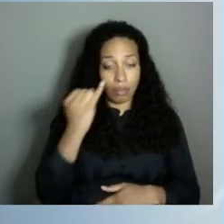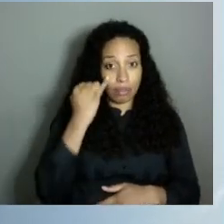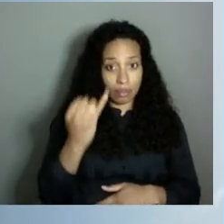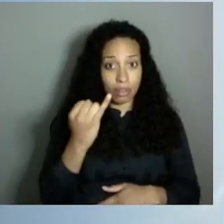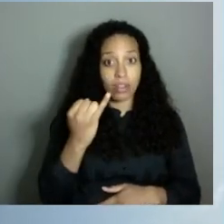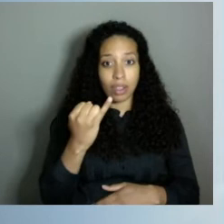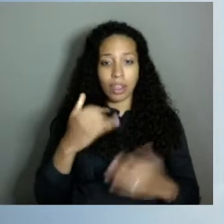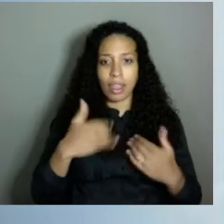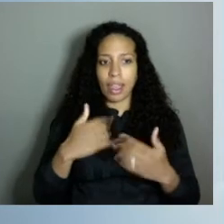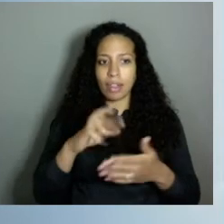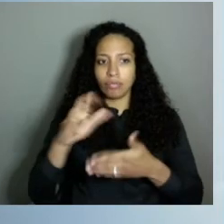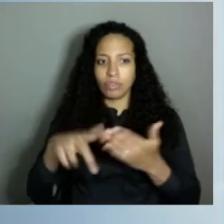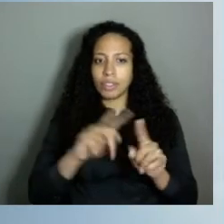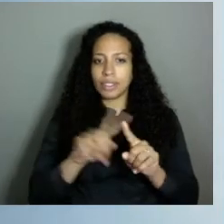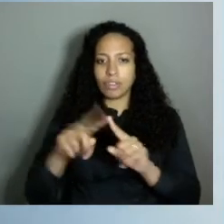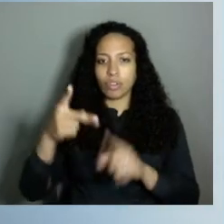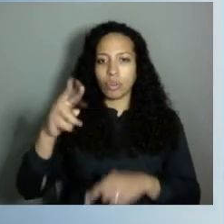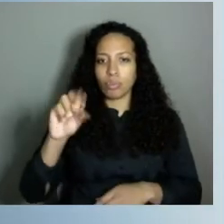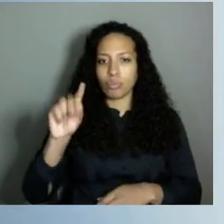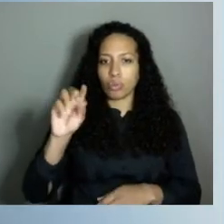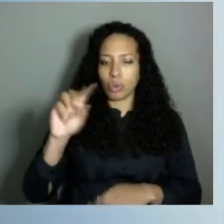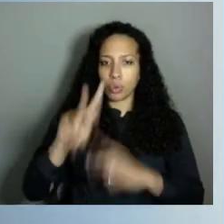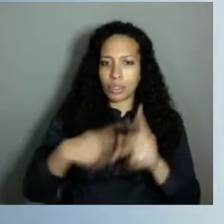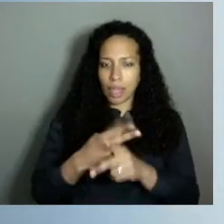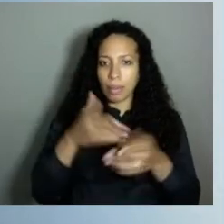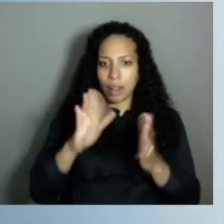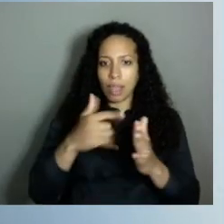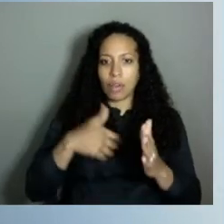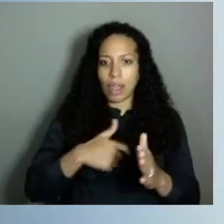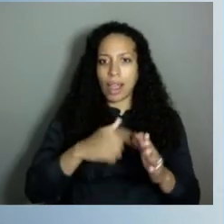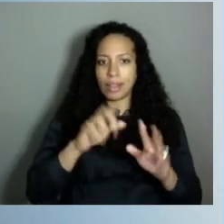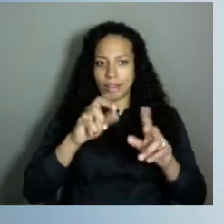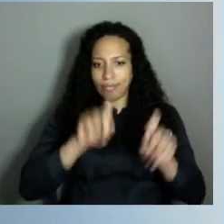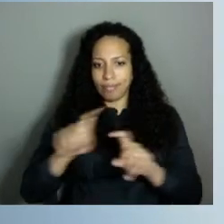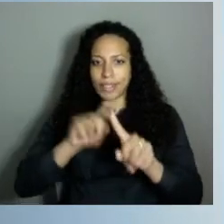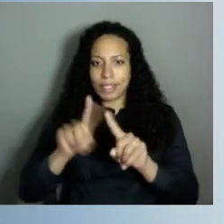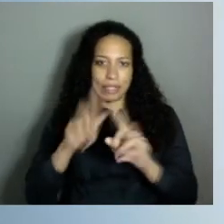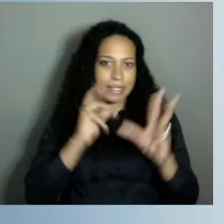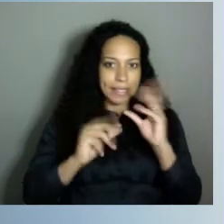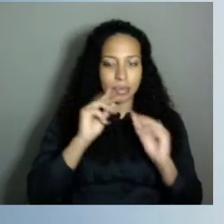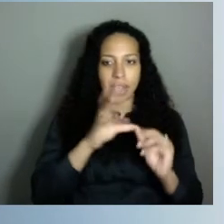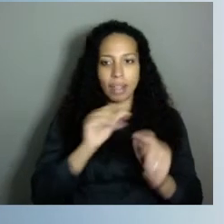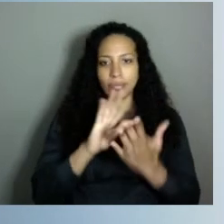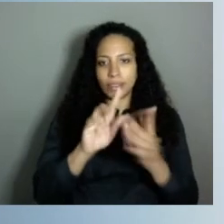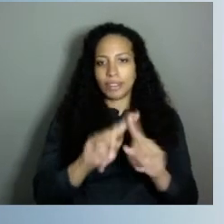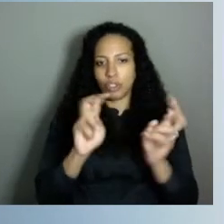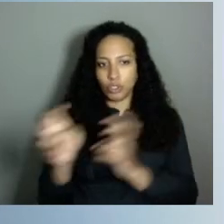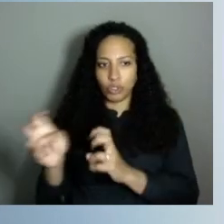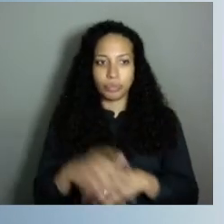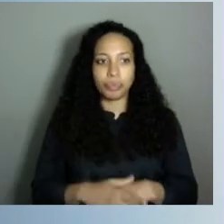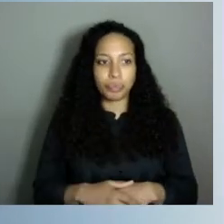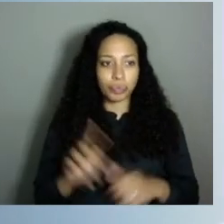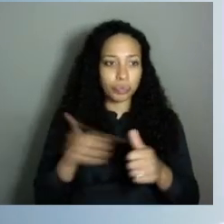prototypes that allowed us to experiment with different experiences and different manners for addressing the issues. The first is a smart jacket.